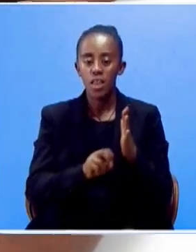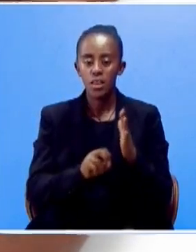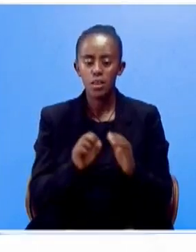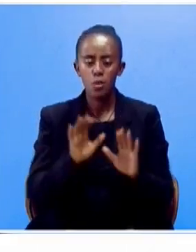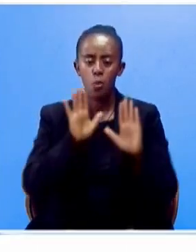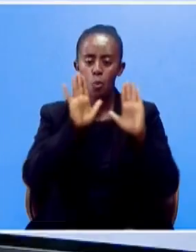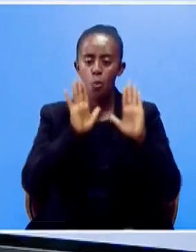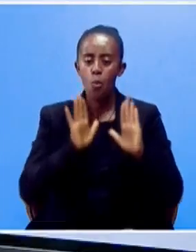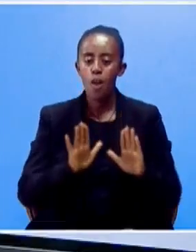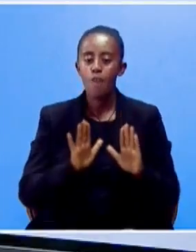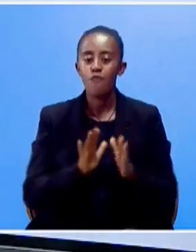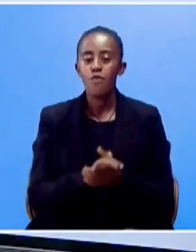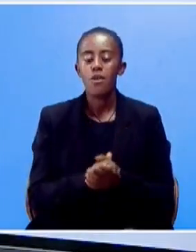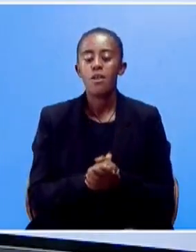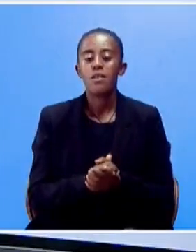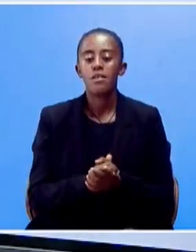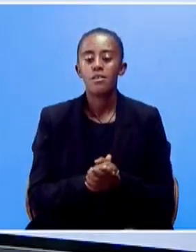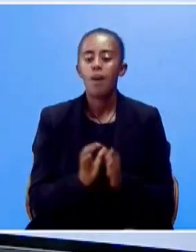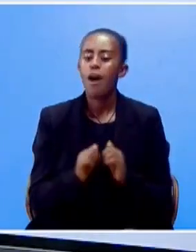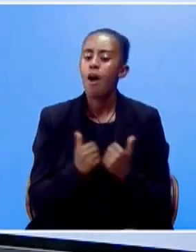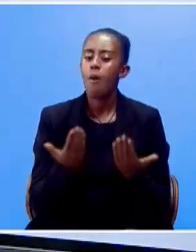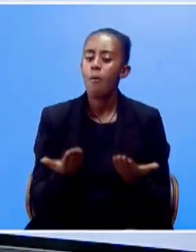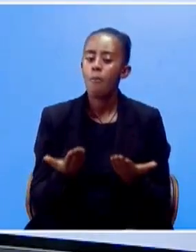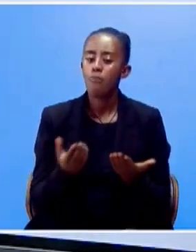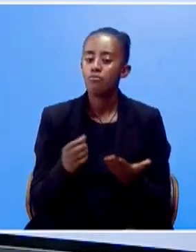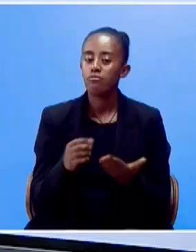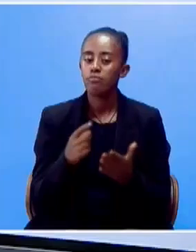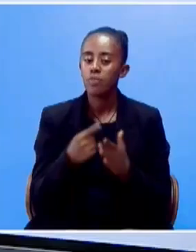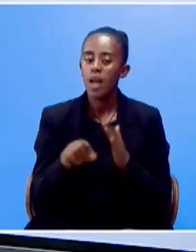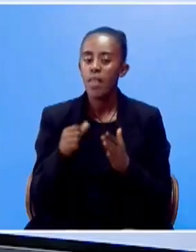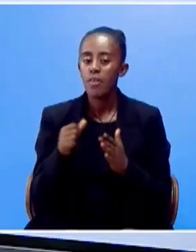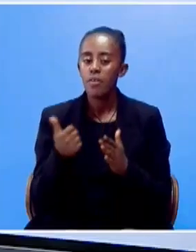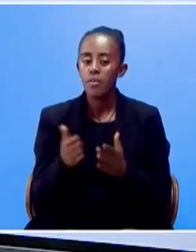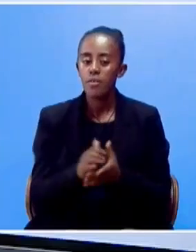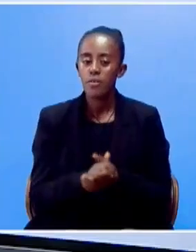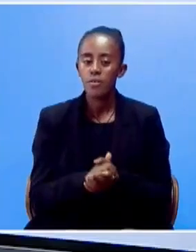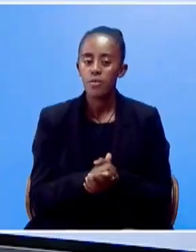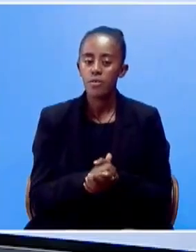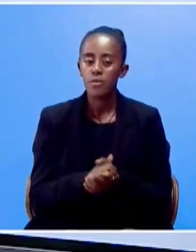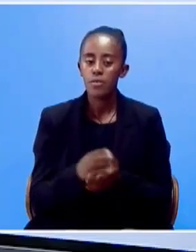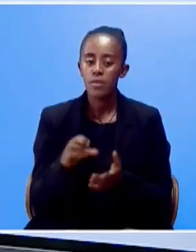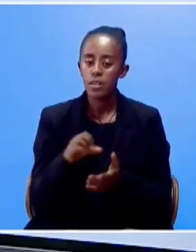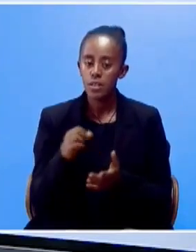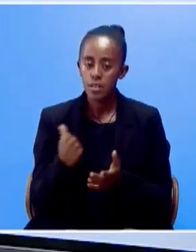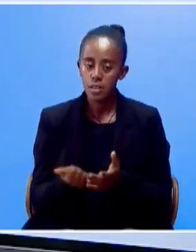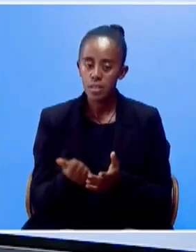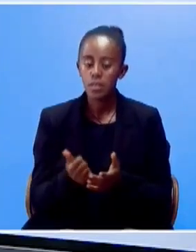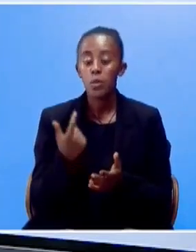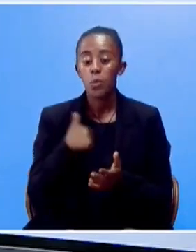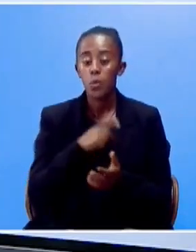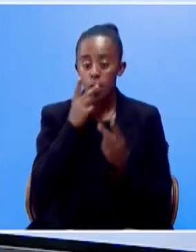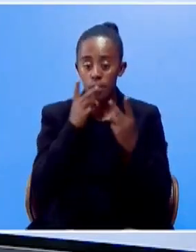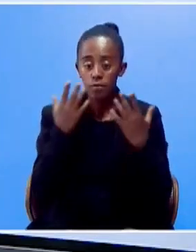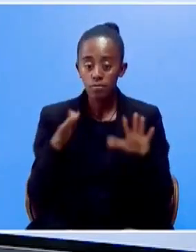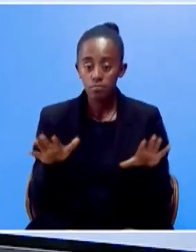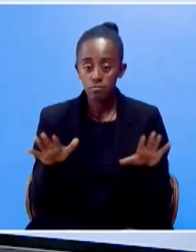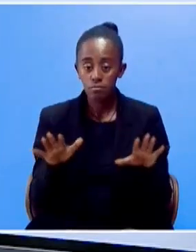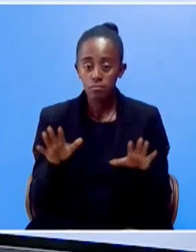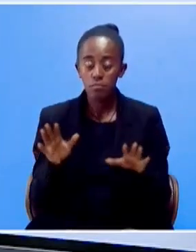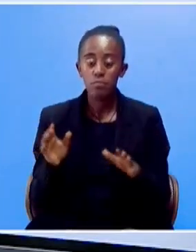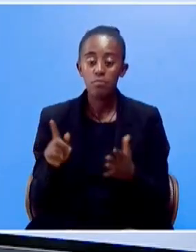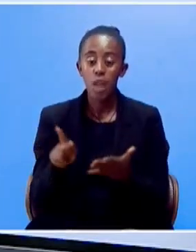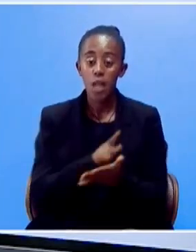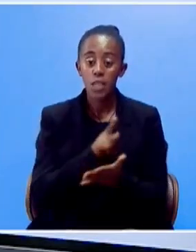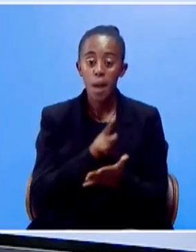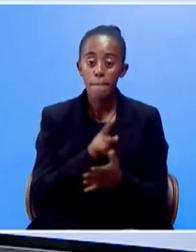Wonderful. And how about the other pattern? The other pattern that we have seen last time?